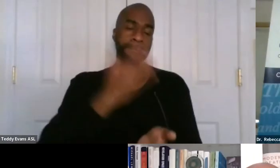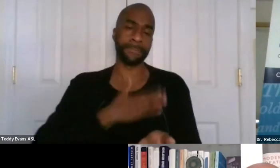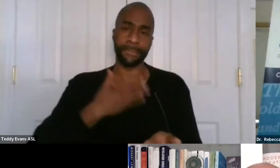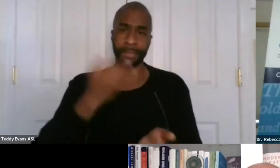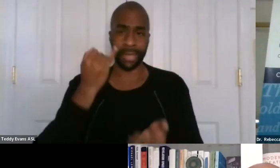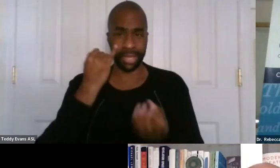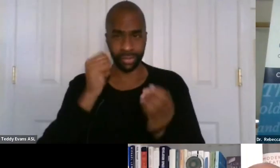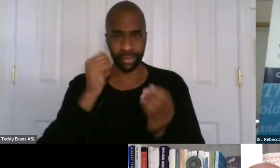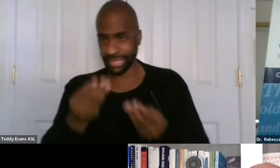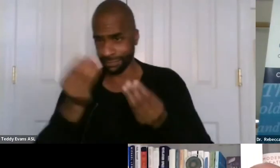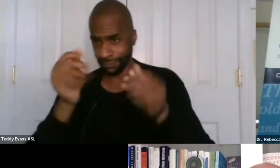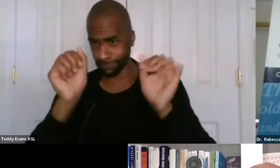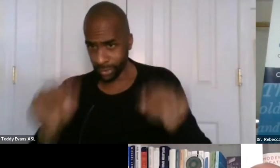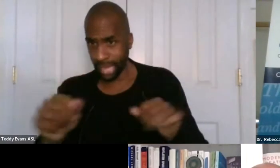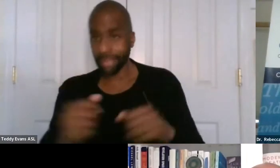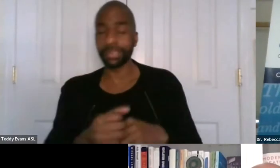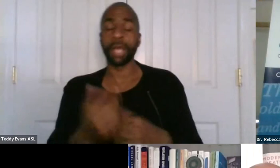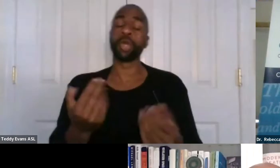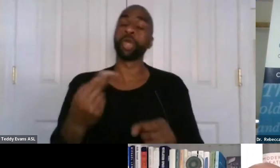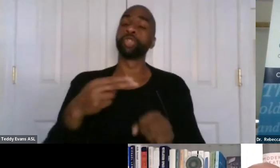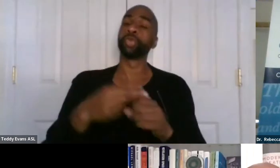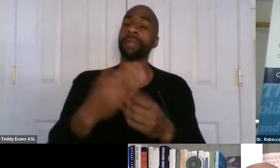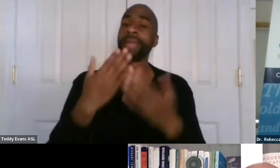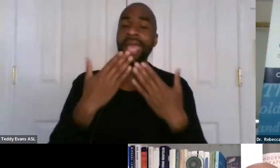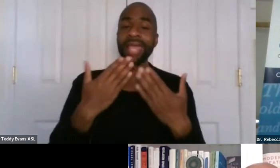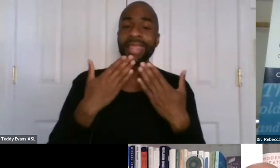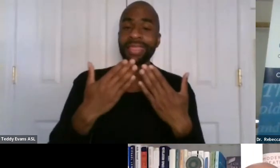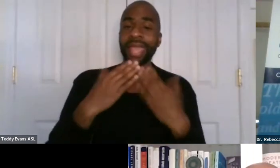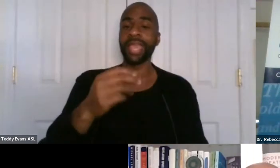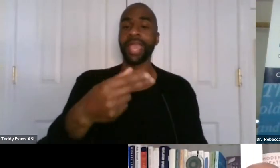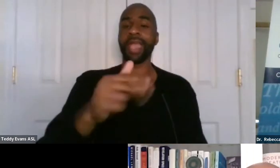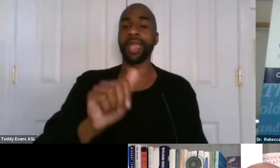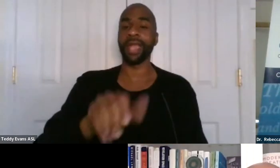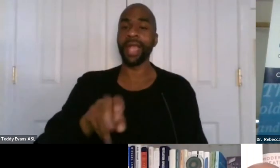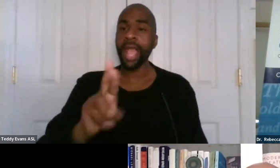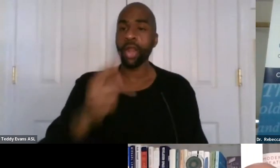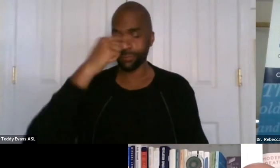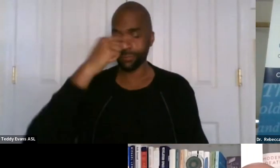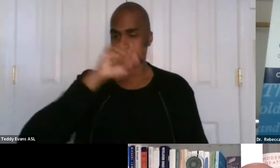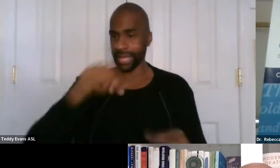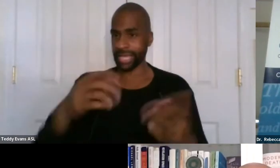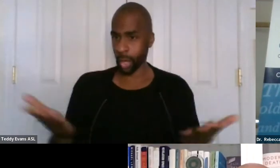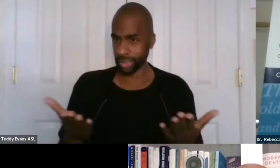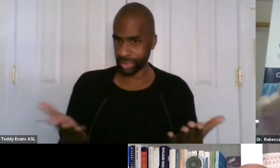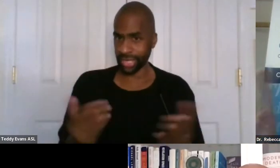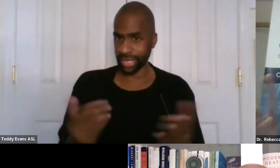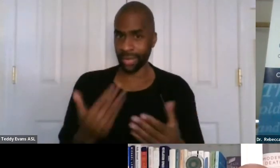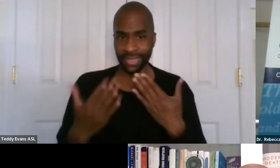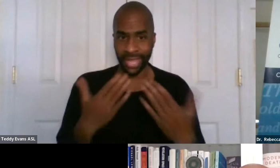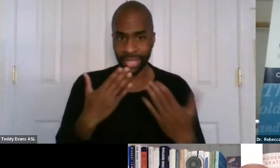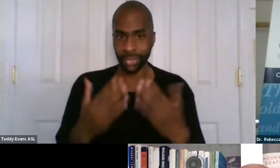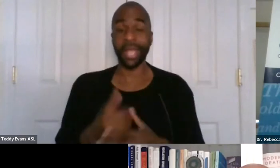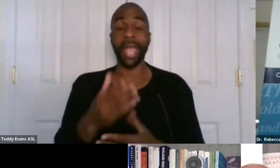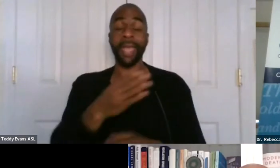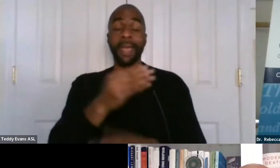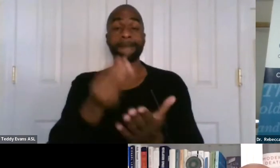thanking Haider Warraich for being with us tonight. Thank you so much. And buy the book,